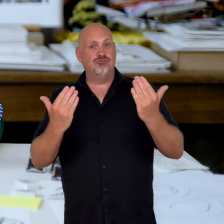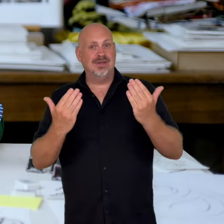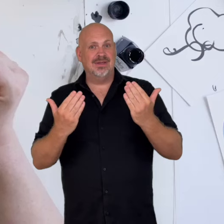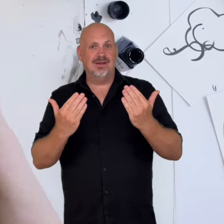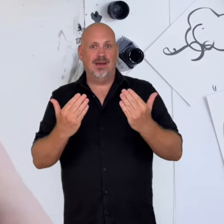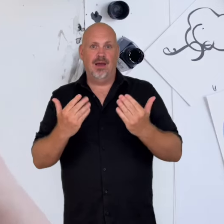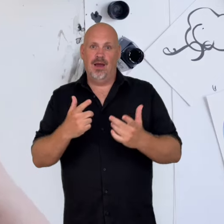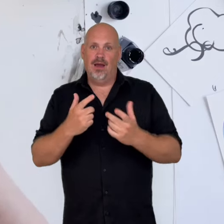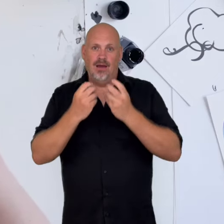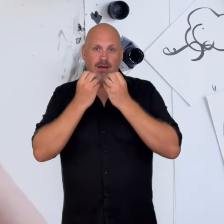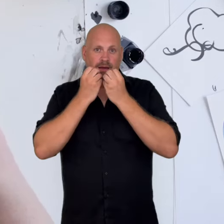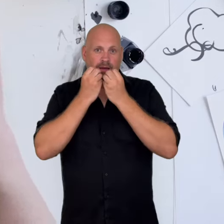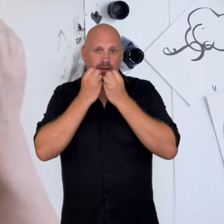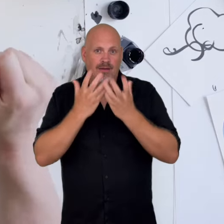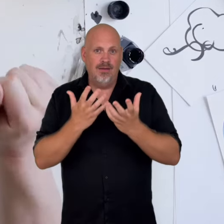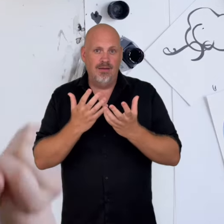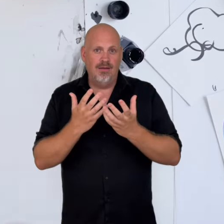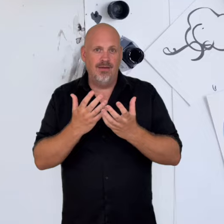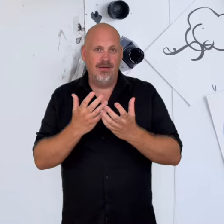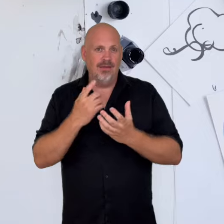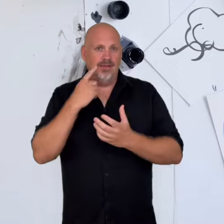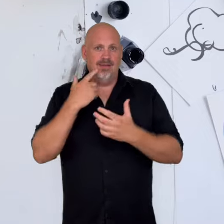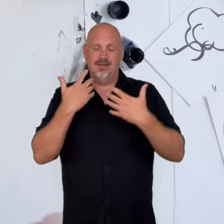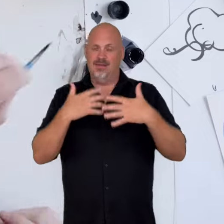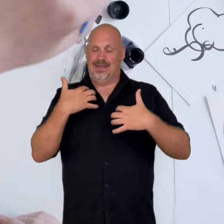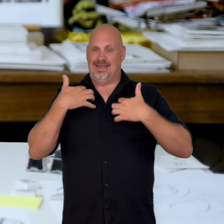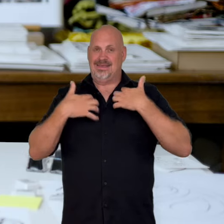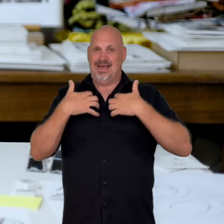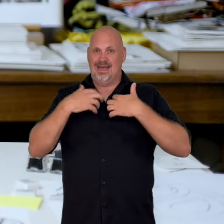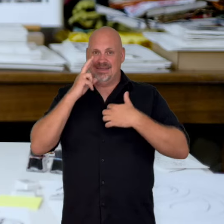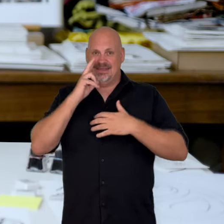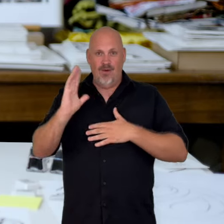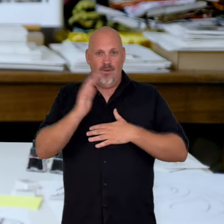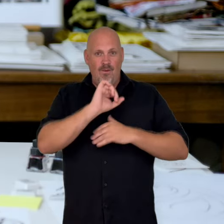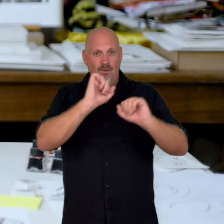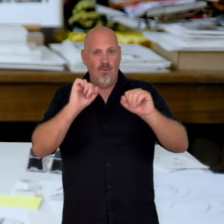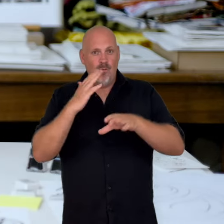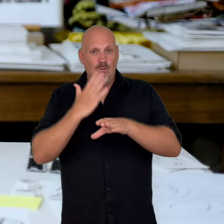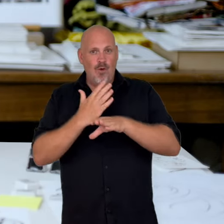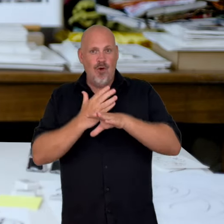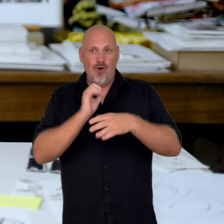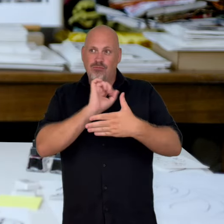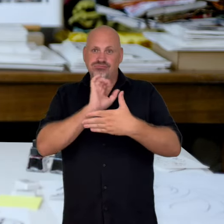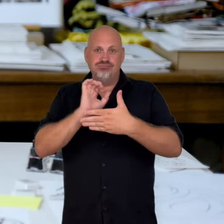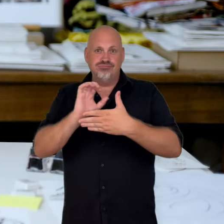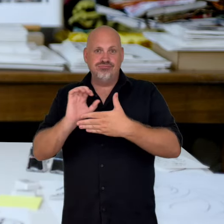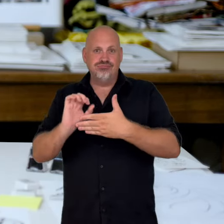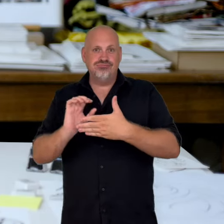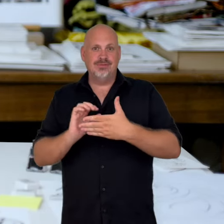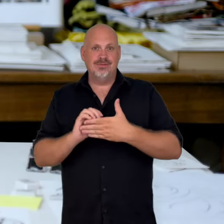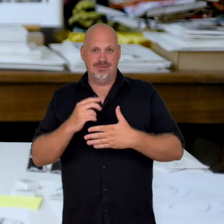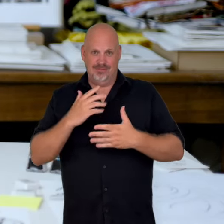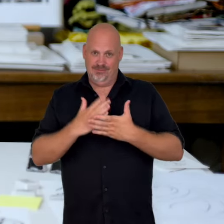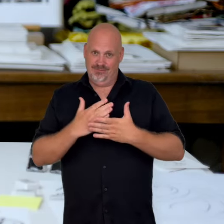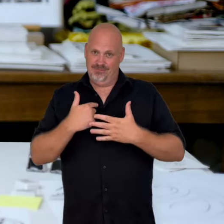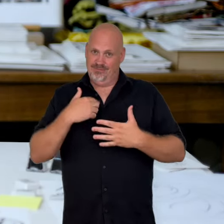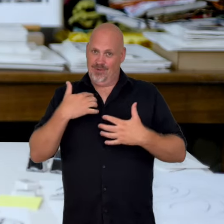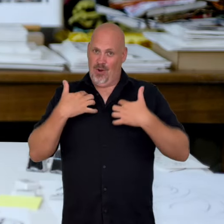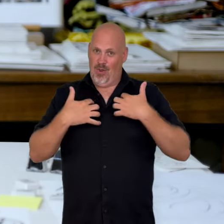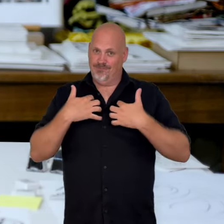which we could possibly do. Maybe a bit more of the purple again, actually. Let's keep it tethered with some